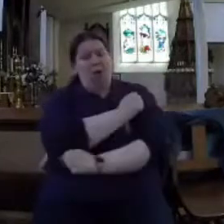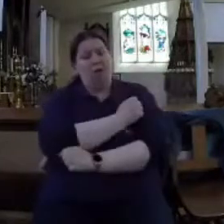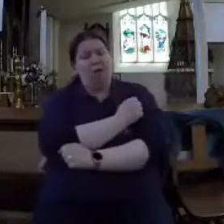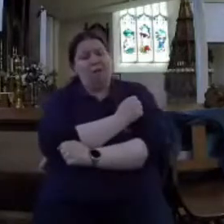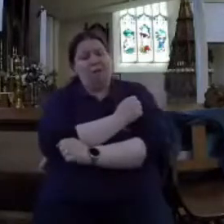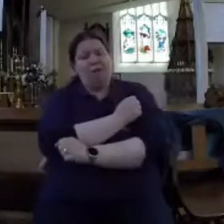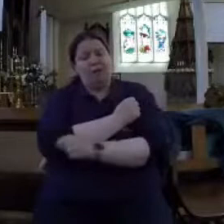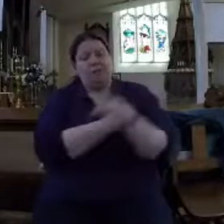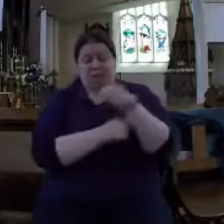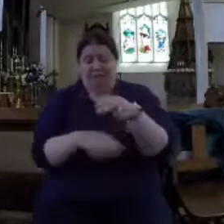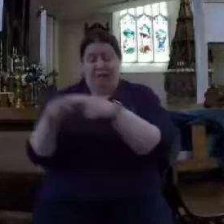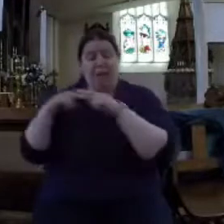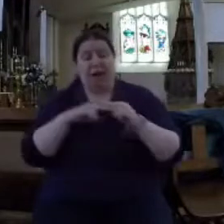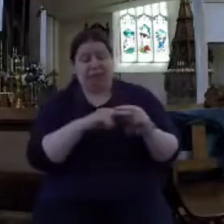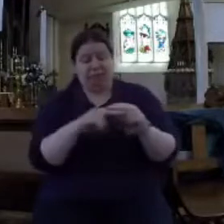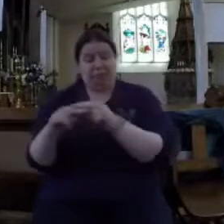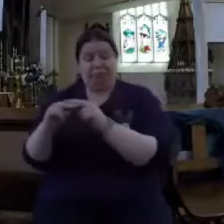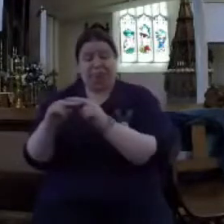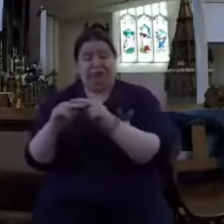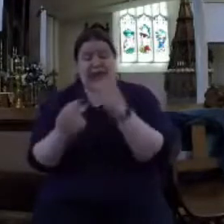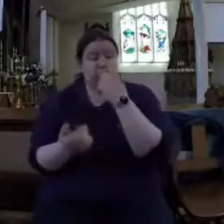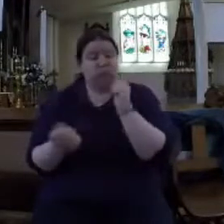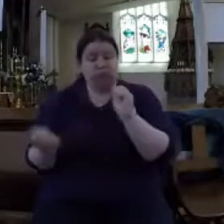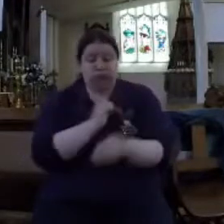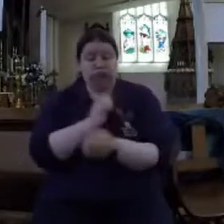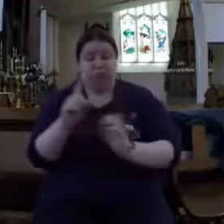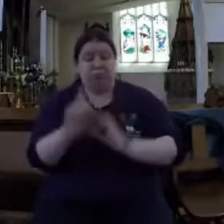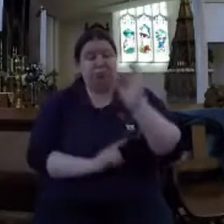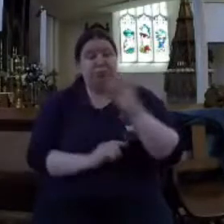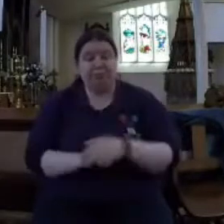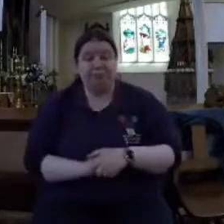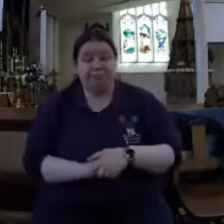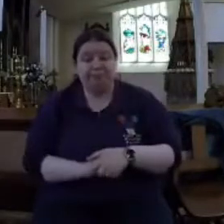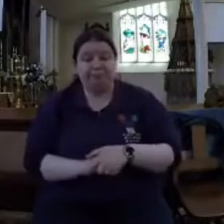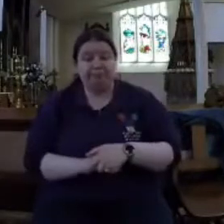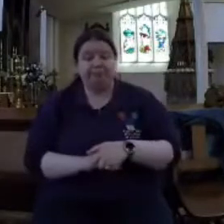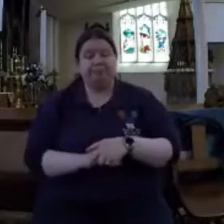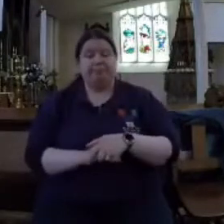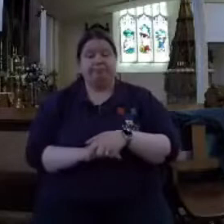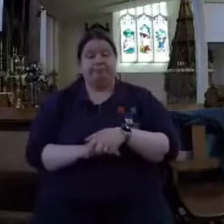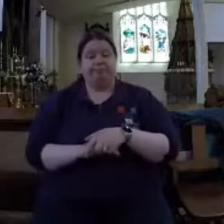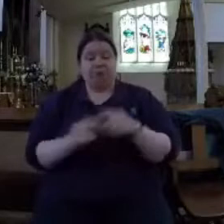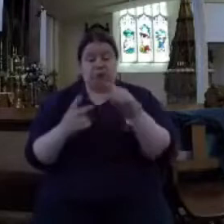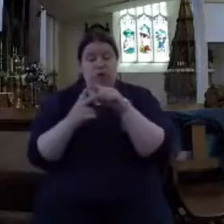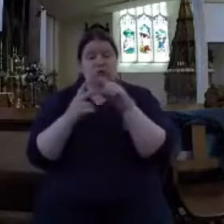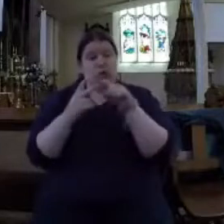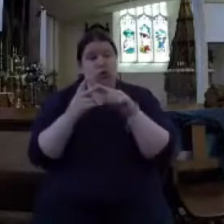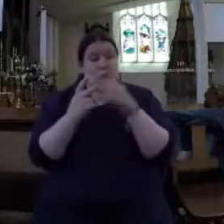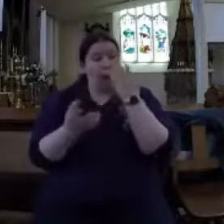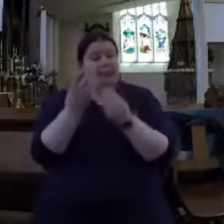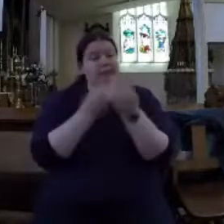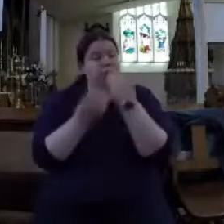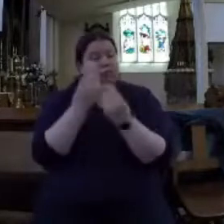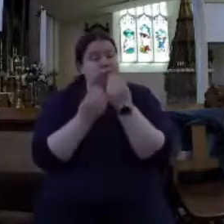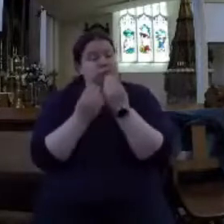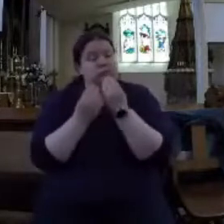change this dysfunctional bunch that we're looking at this morning. And really, there's 2 big lessons that I think we're going to be learning over